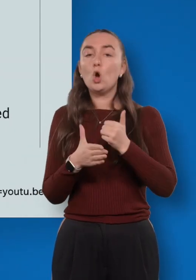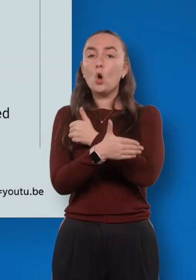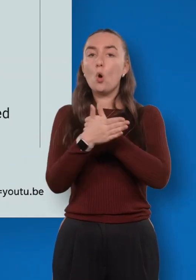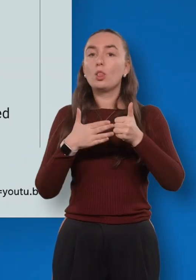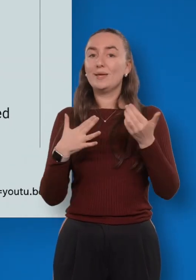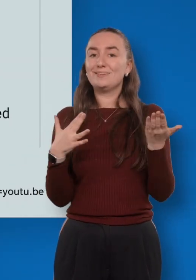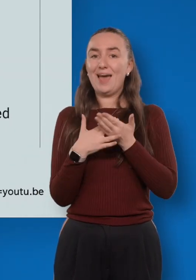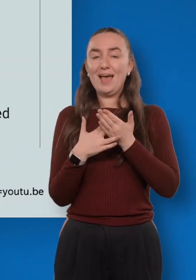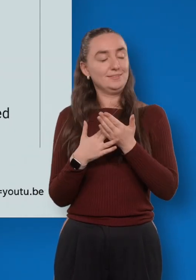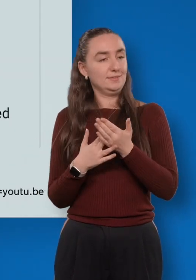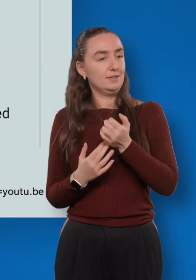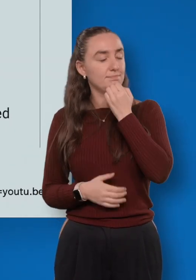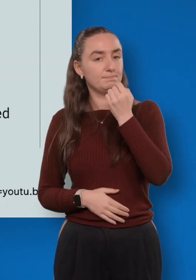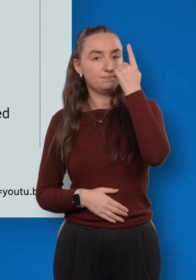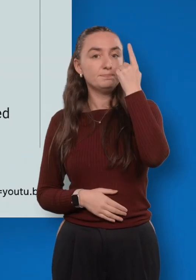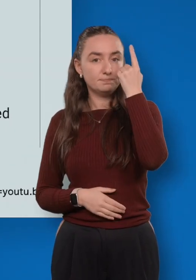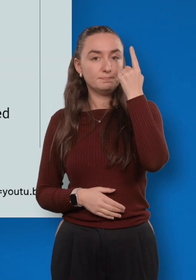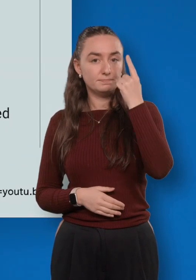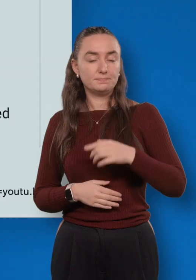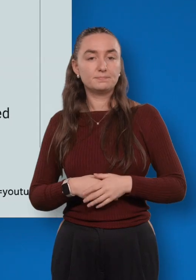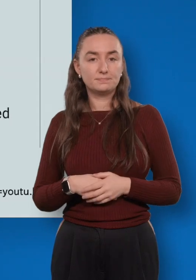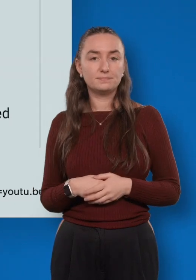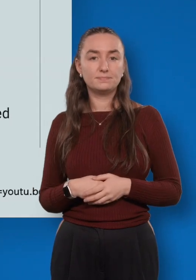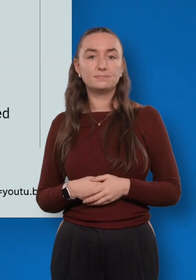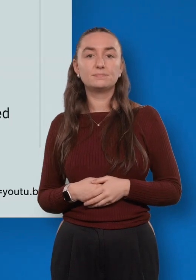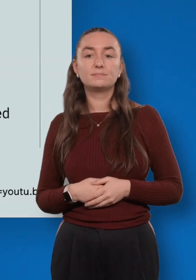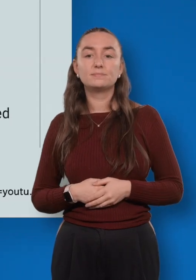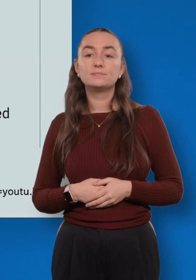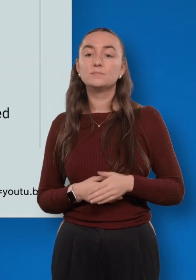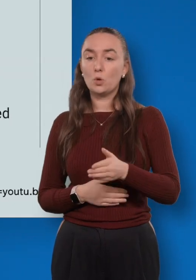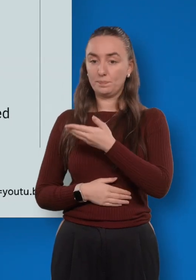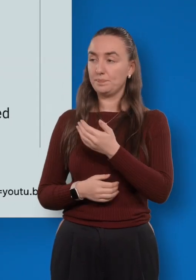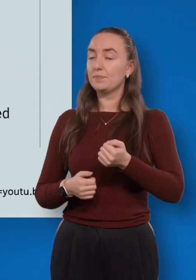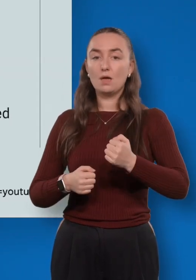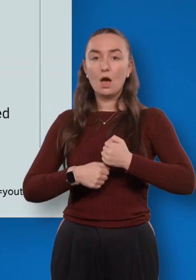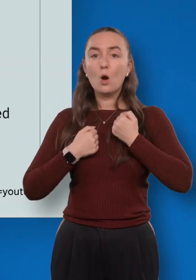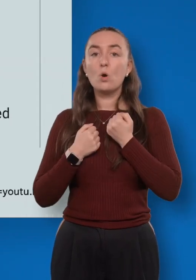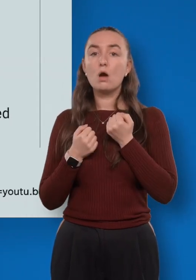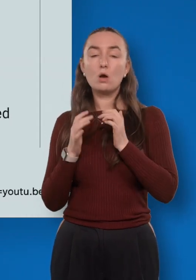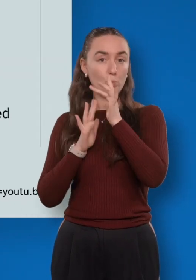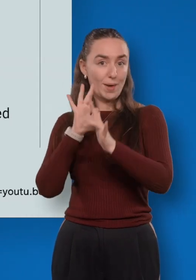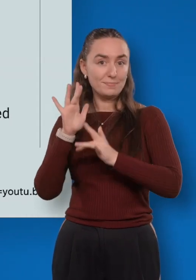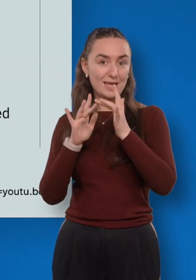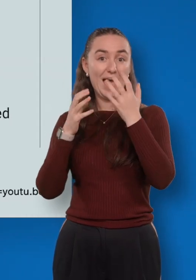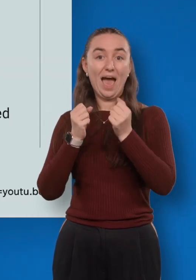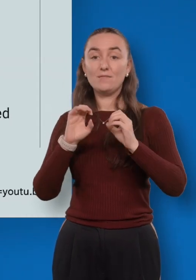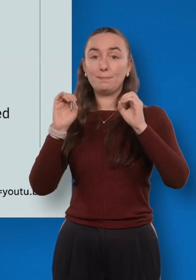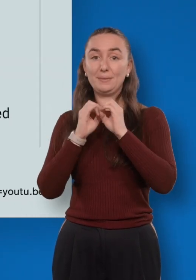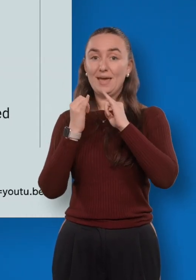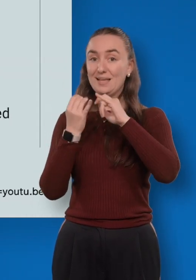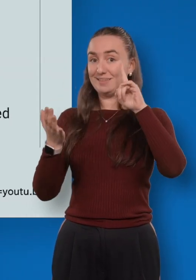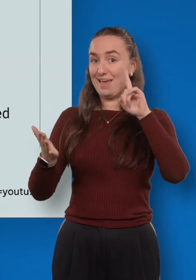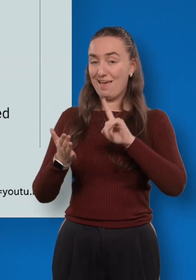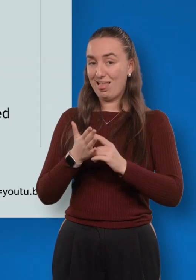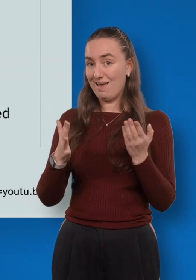So this is an example where with our own website, we have British Sign Language accessibility, because that's something that I could bring with